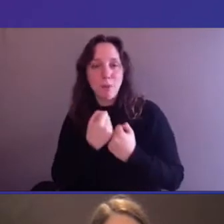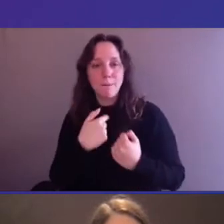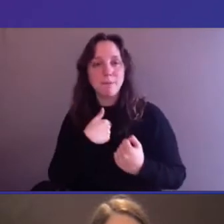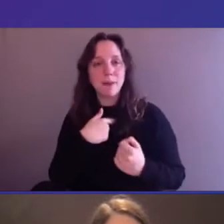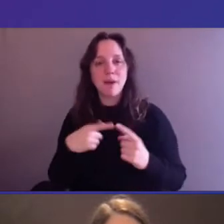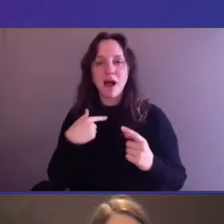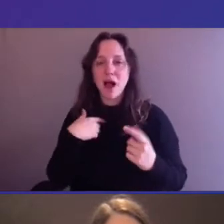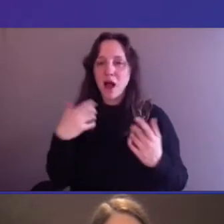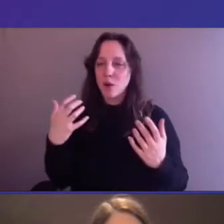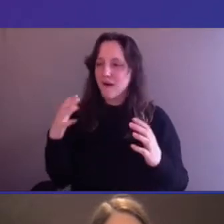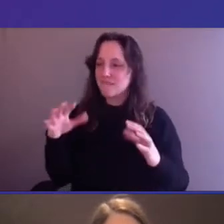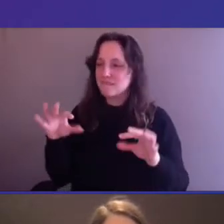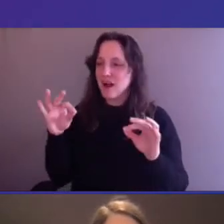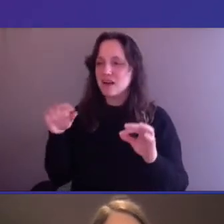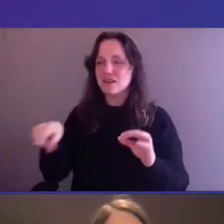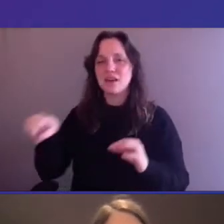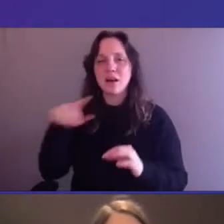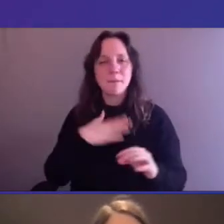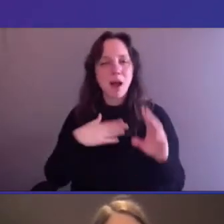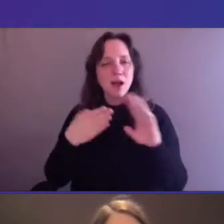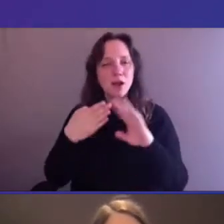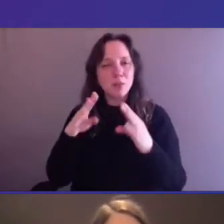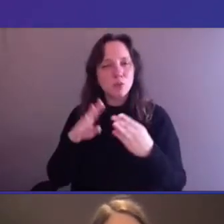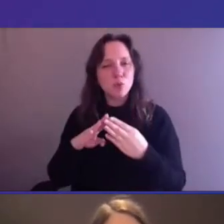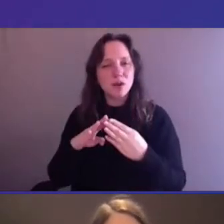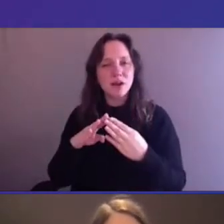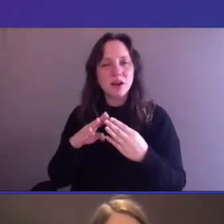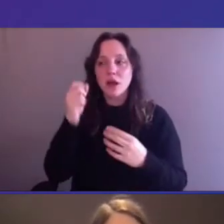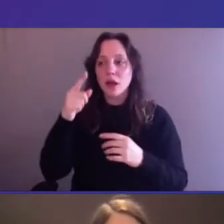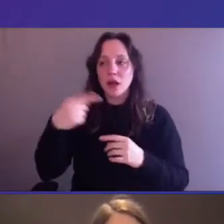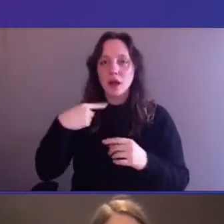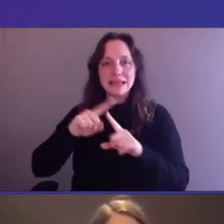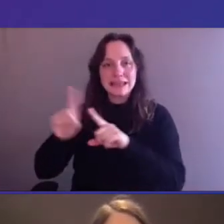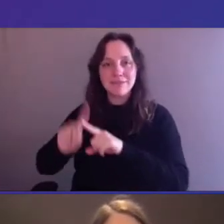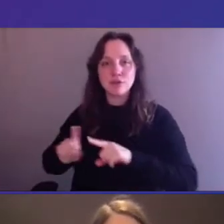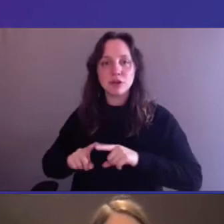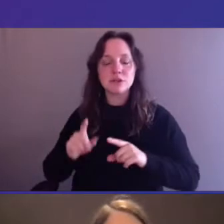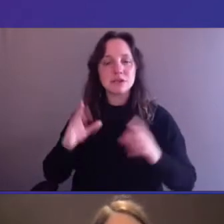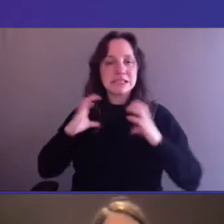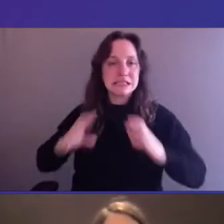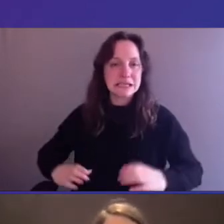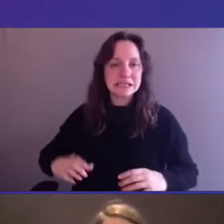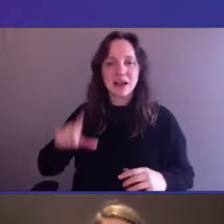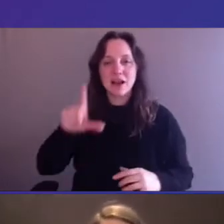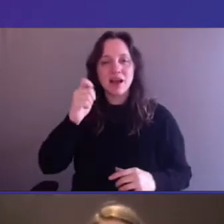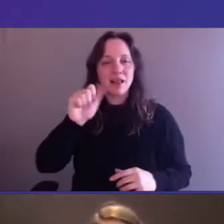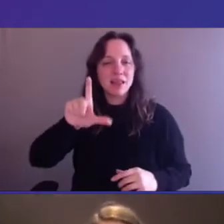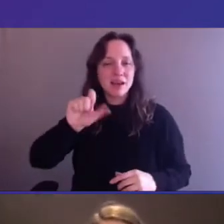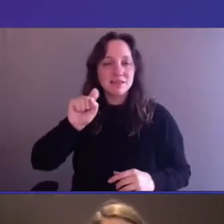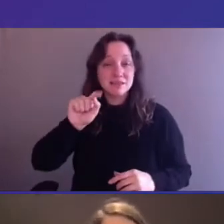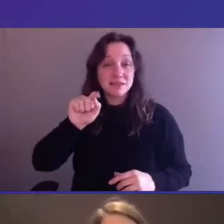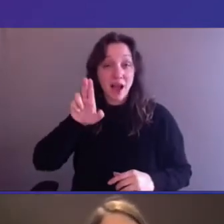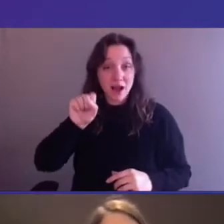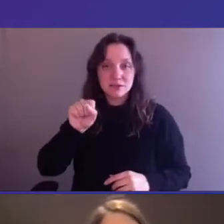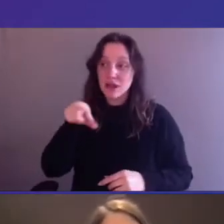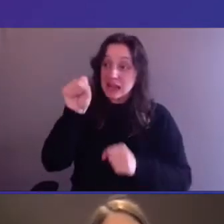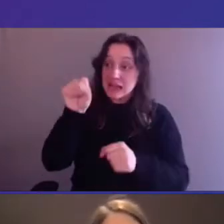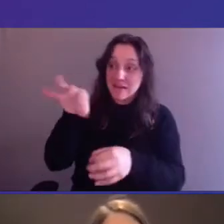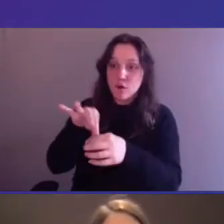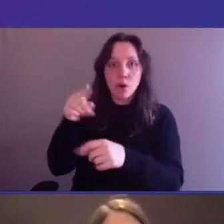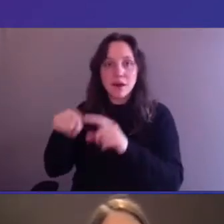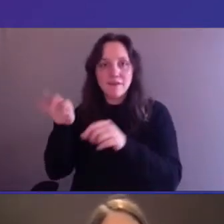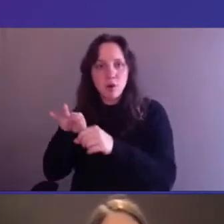communities with different legal statuses, specifically around citizenship. And that really helped me think